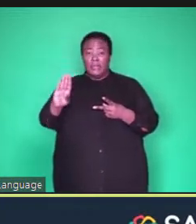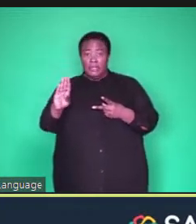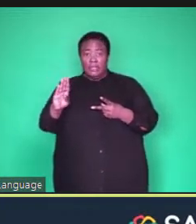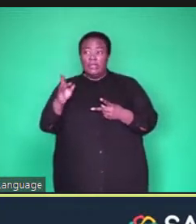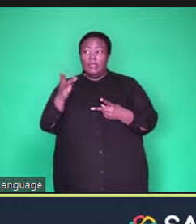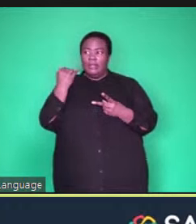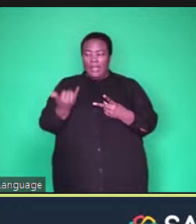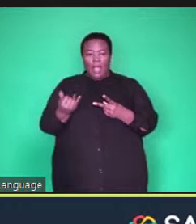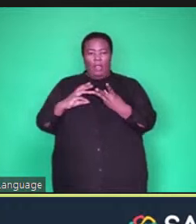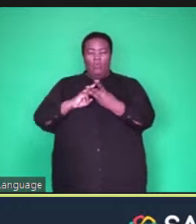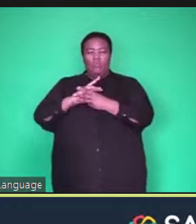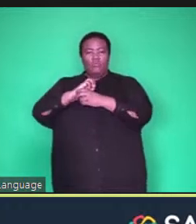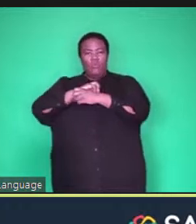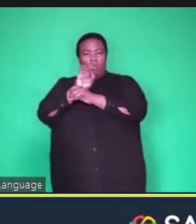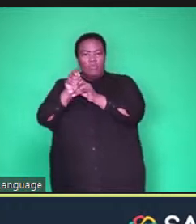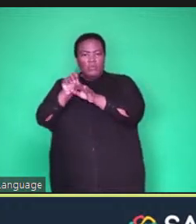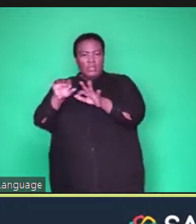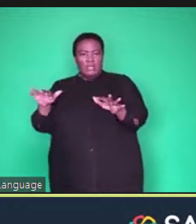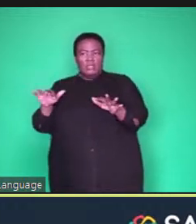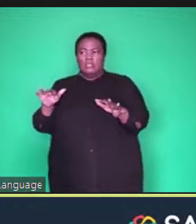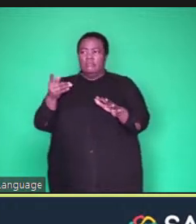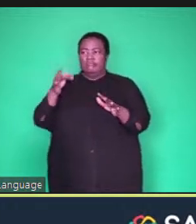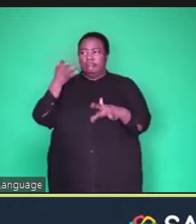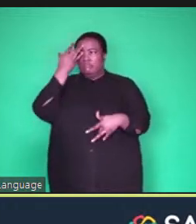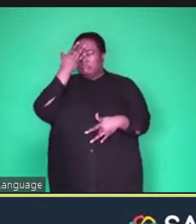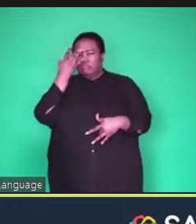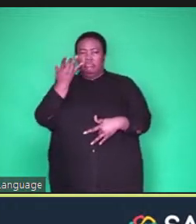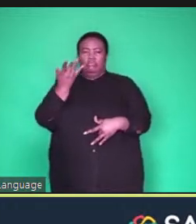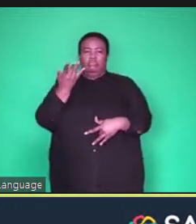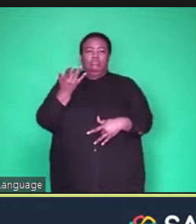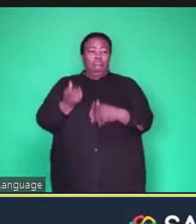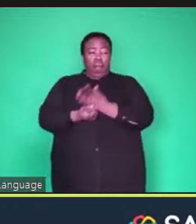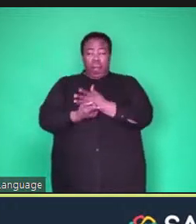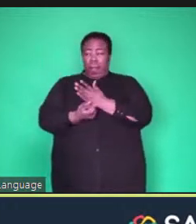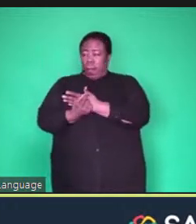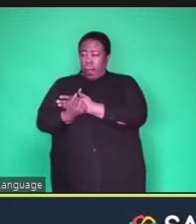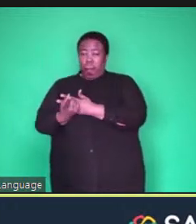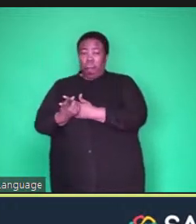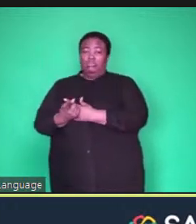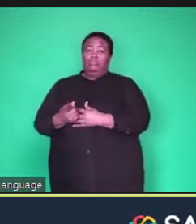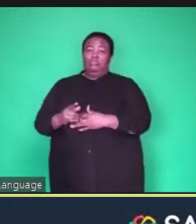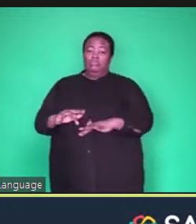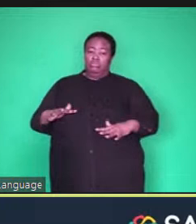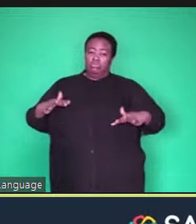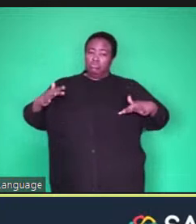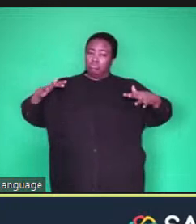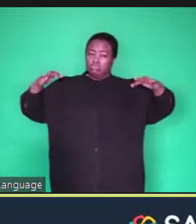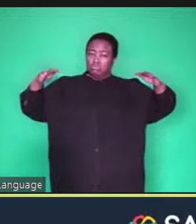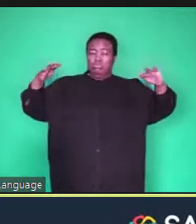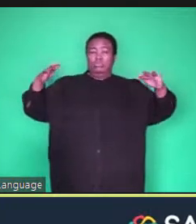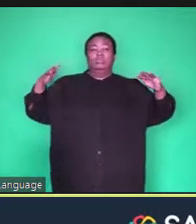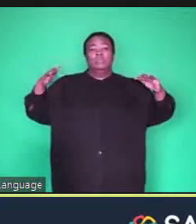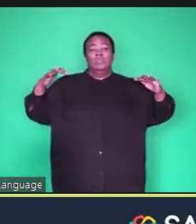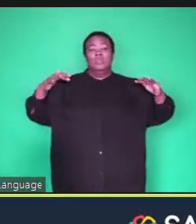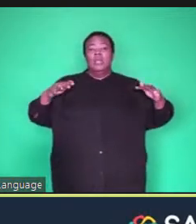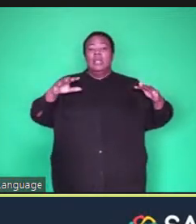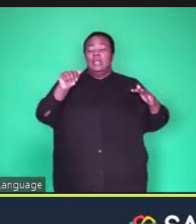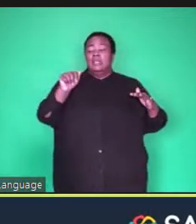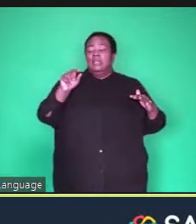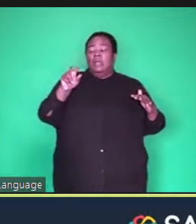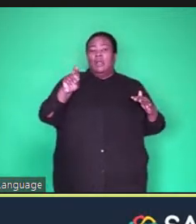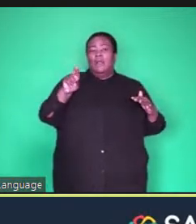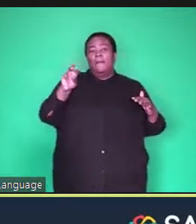diseases occurring very rapidly, increasing these epidemics, as Armstrong was showing us